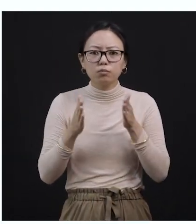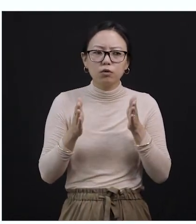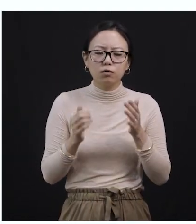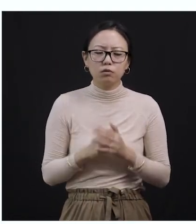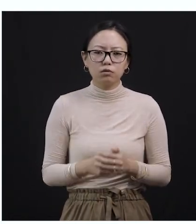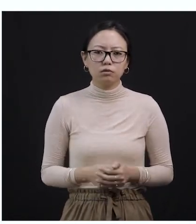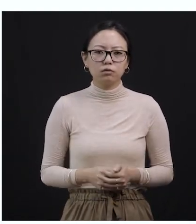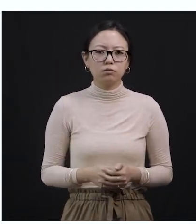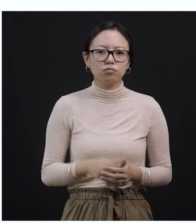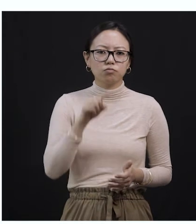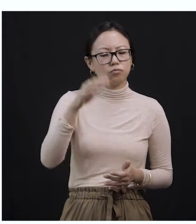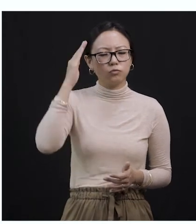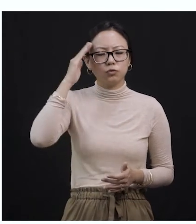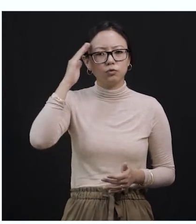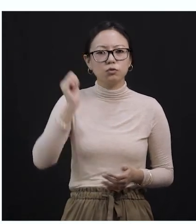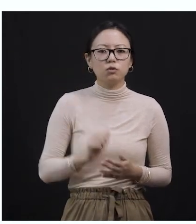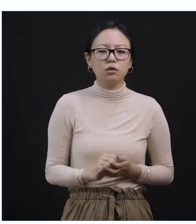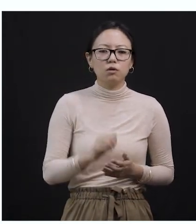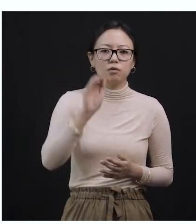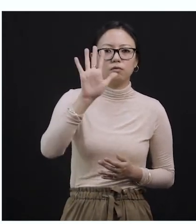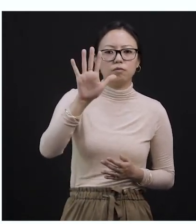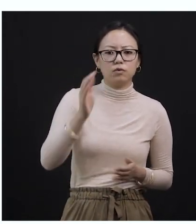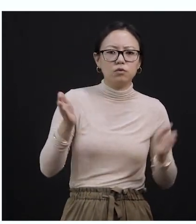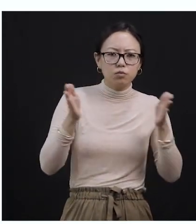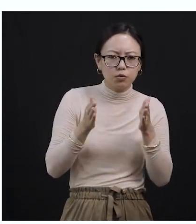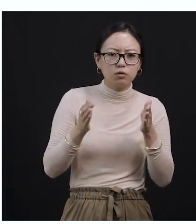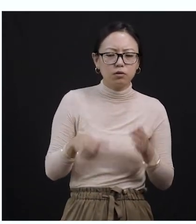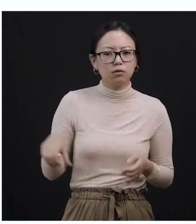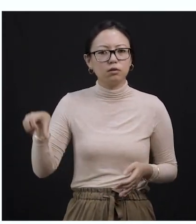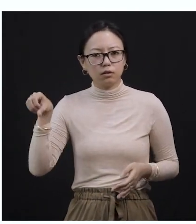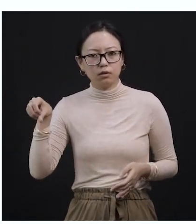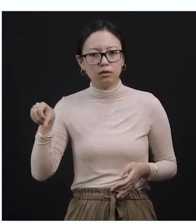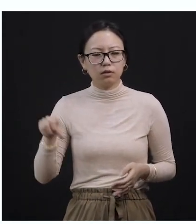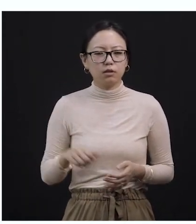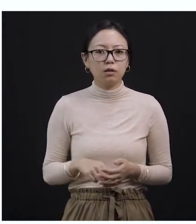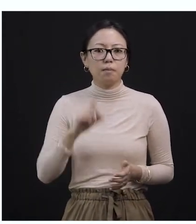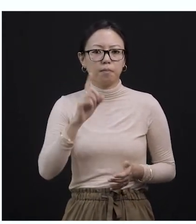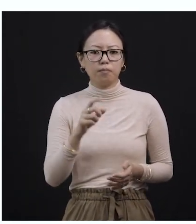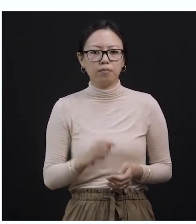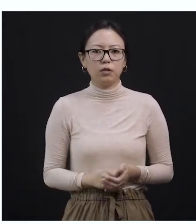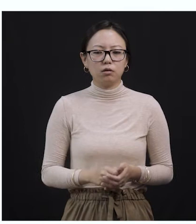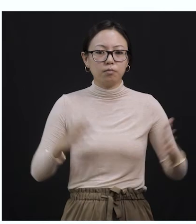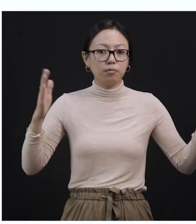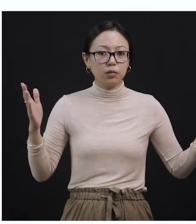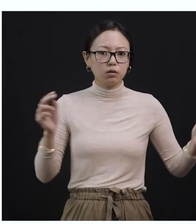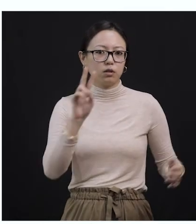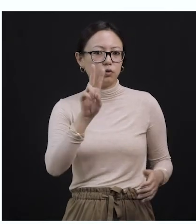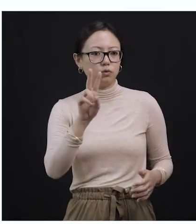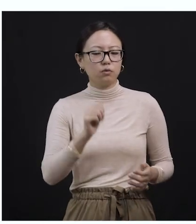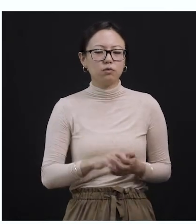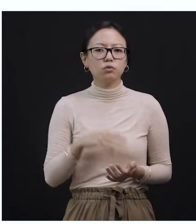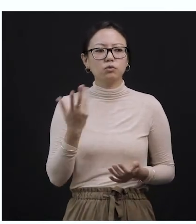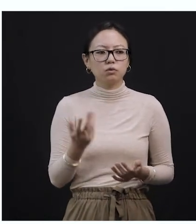5 is smaller than 9, but bigger than 2. So we're going to take 5 in the second position, right? So